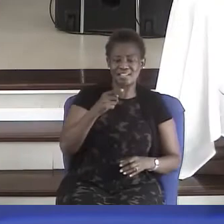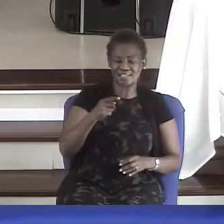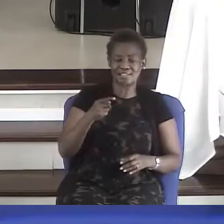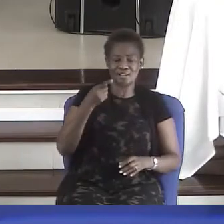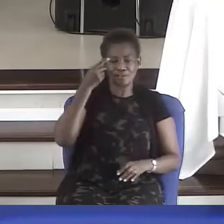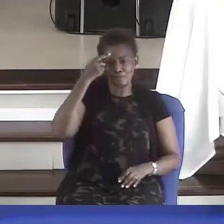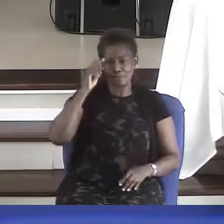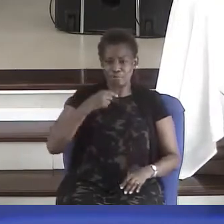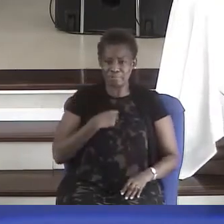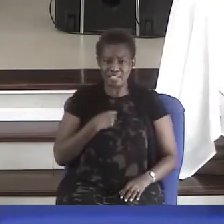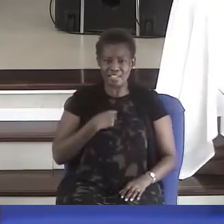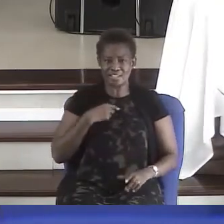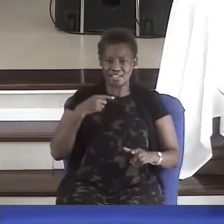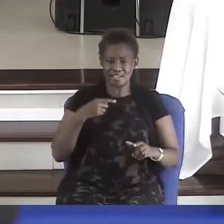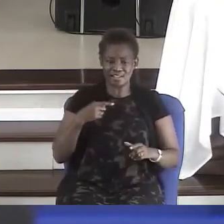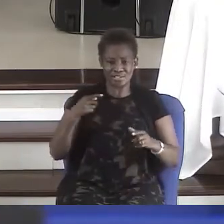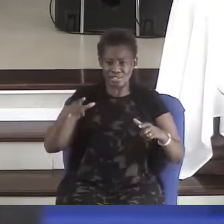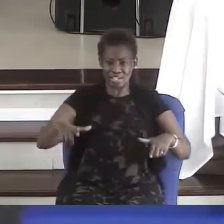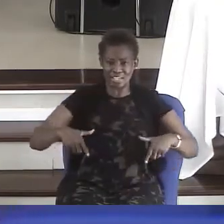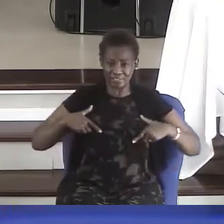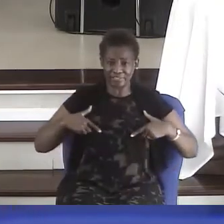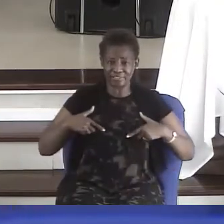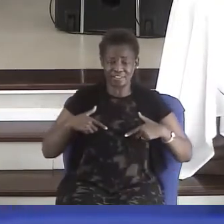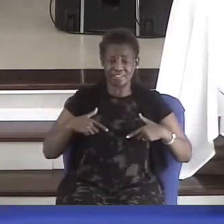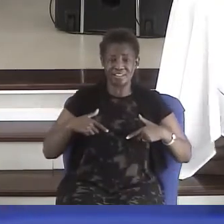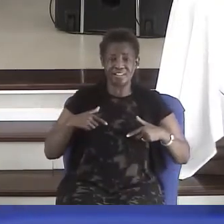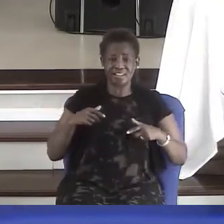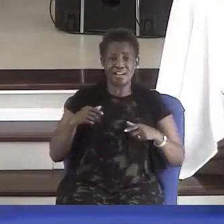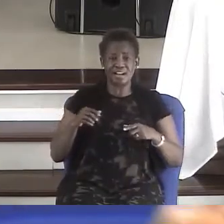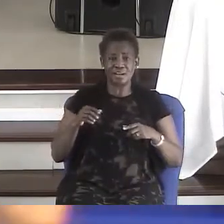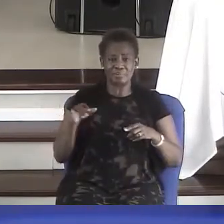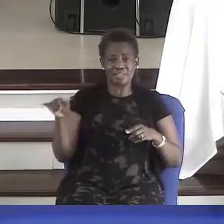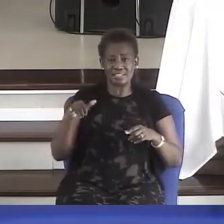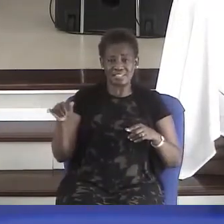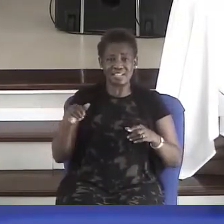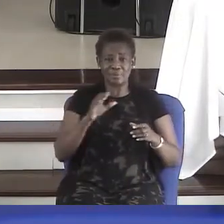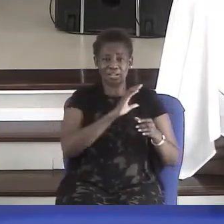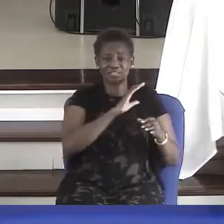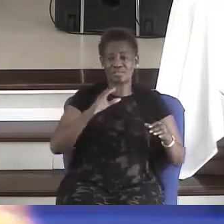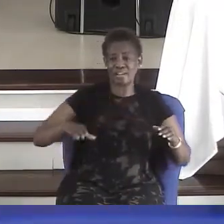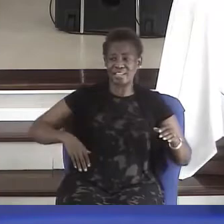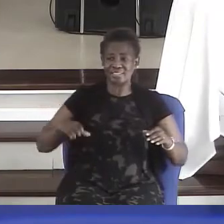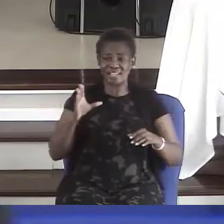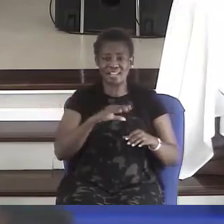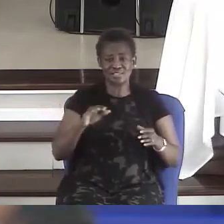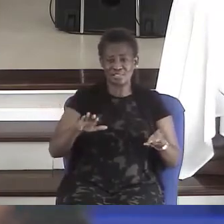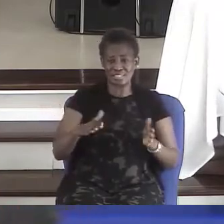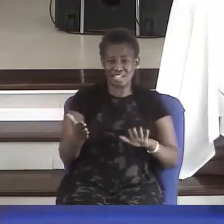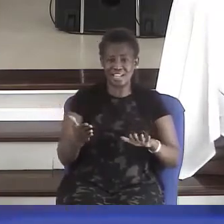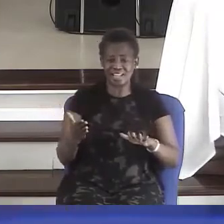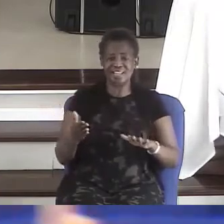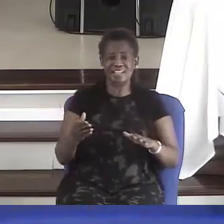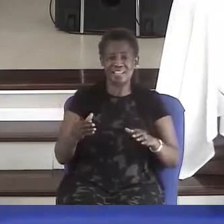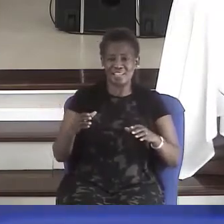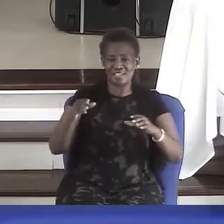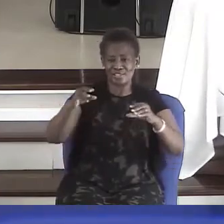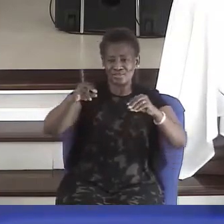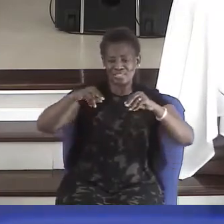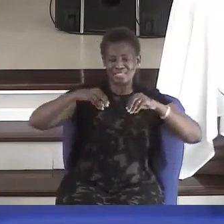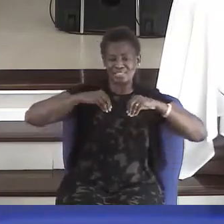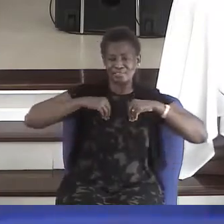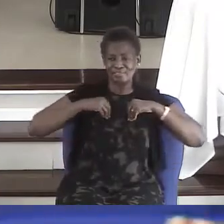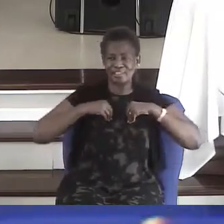gain. Yeah, Paul was just so sold out. I count all things but dung for the